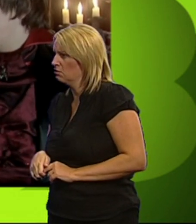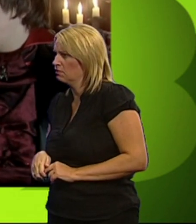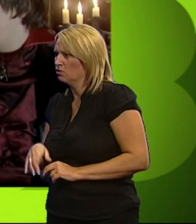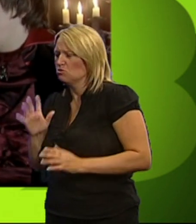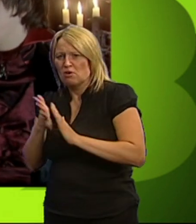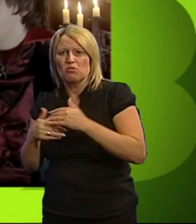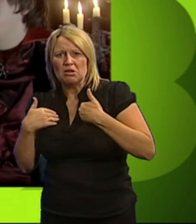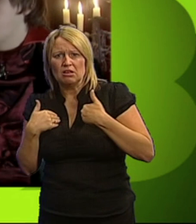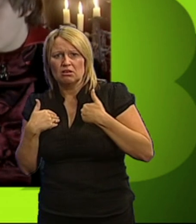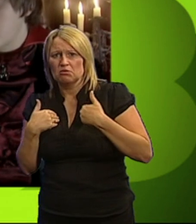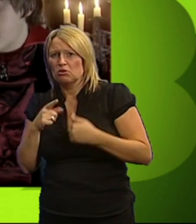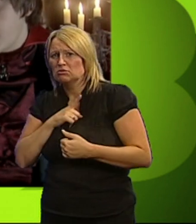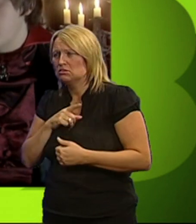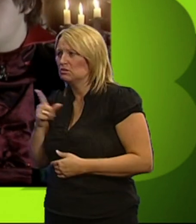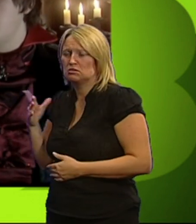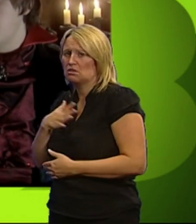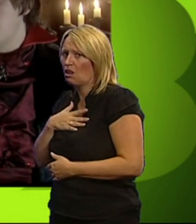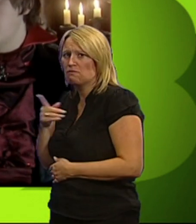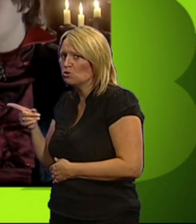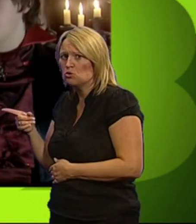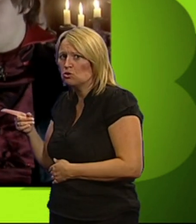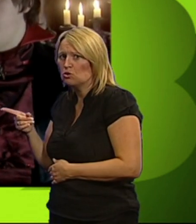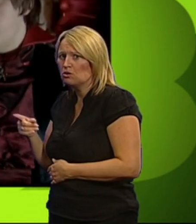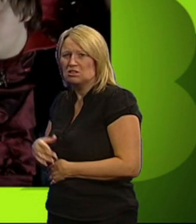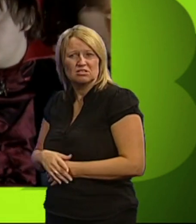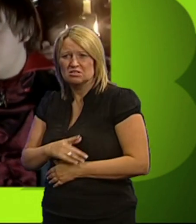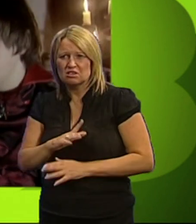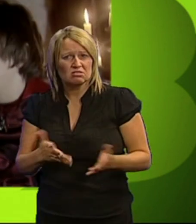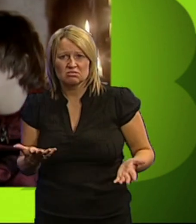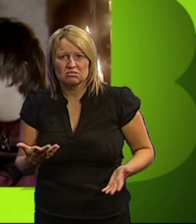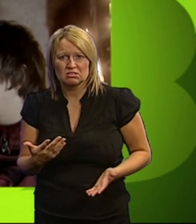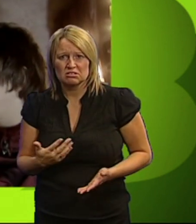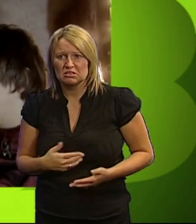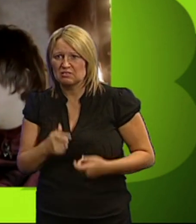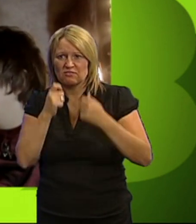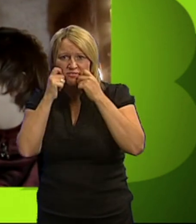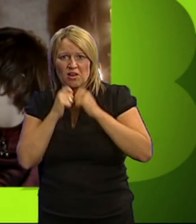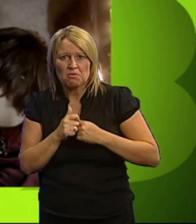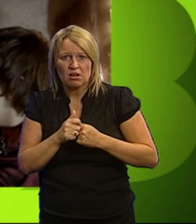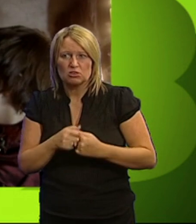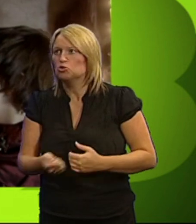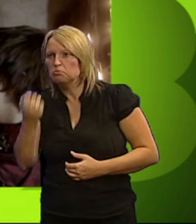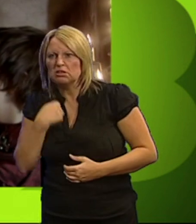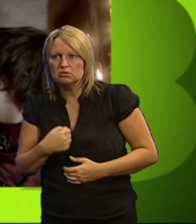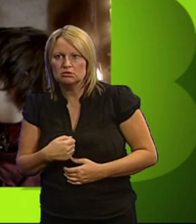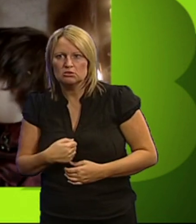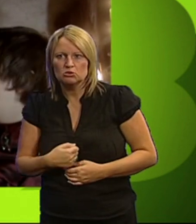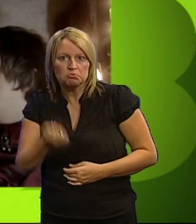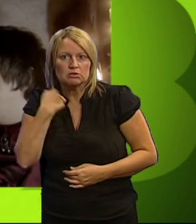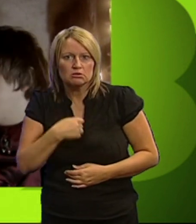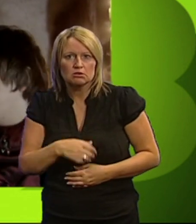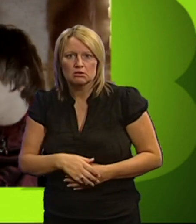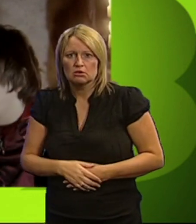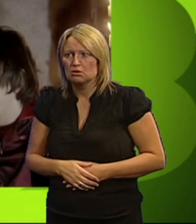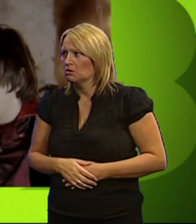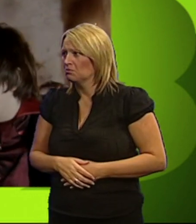did you have to go and ruin it for me? Because, Dad, she doesn't love you. Of course she doesn't love him. She's a vampire, stupid.